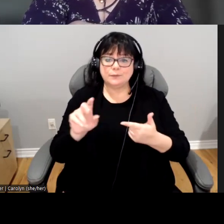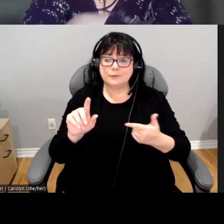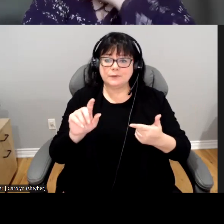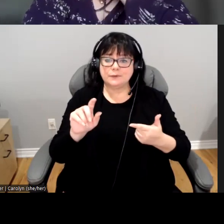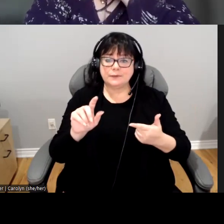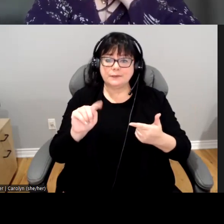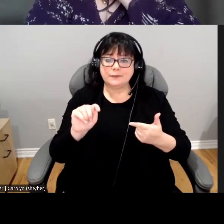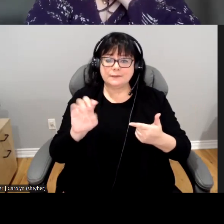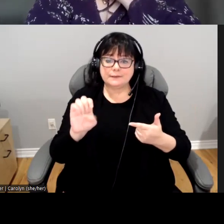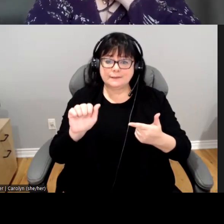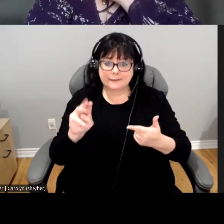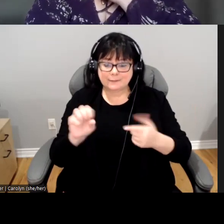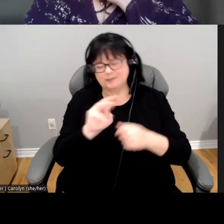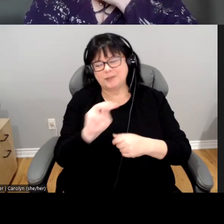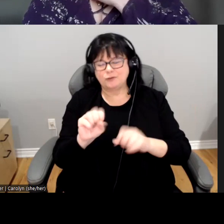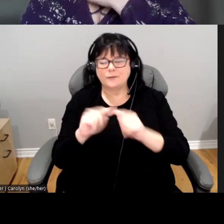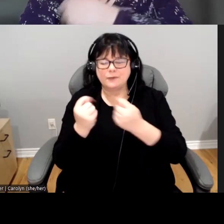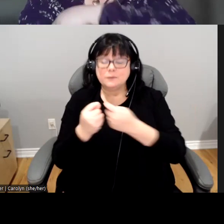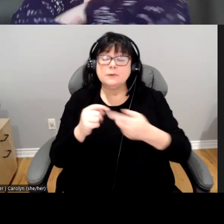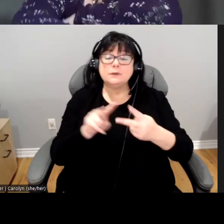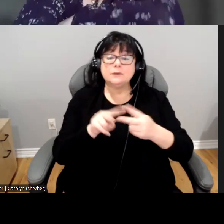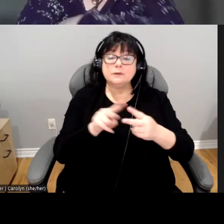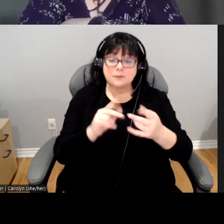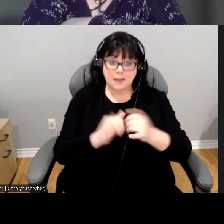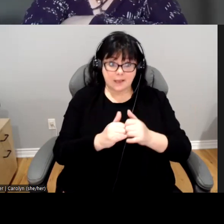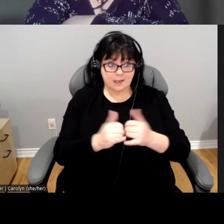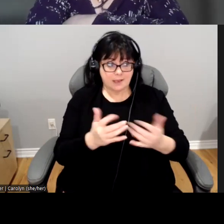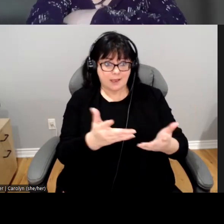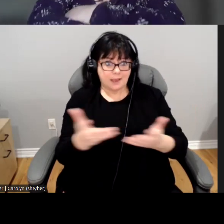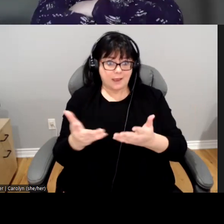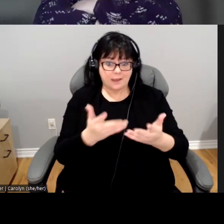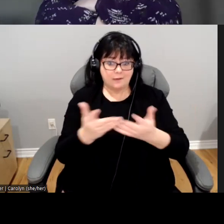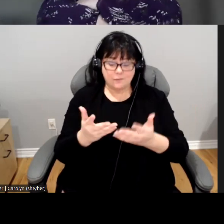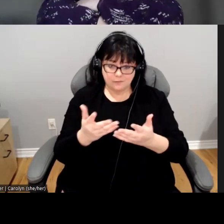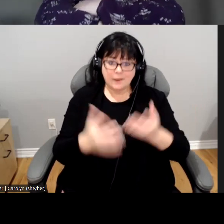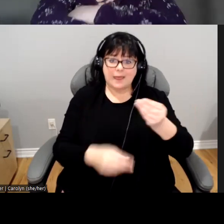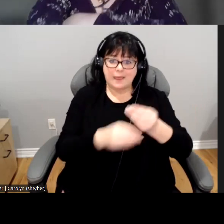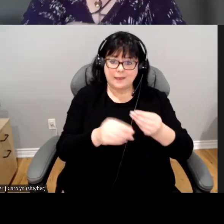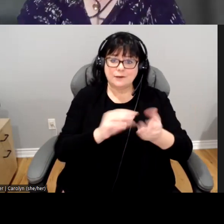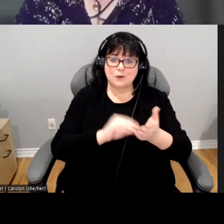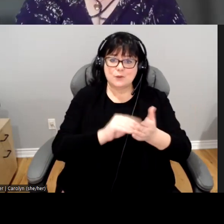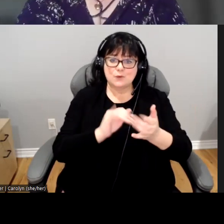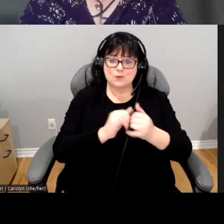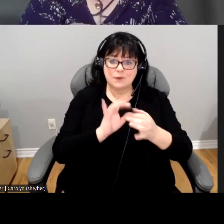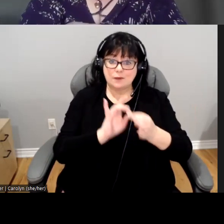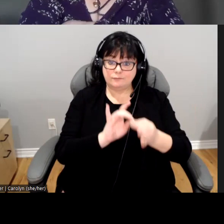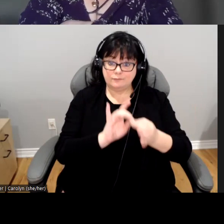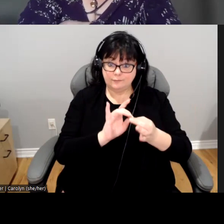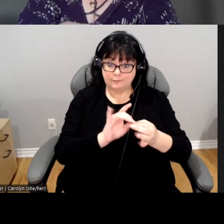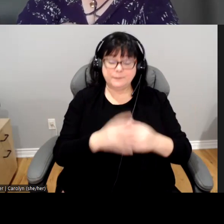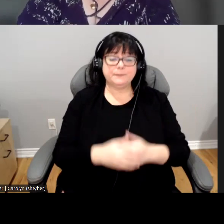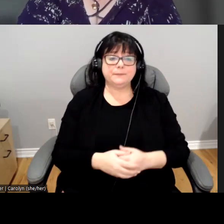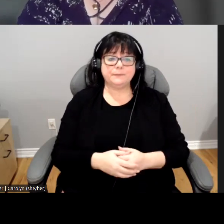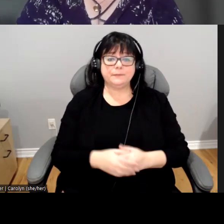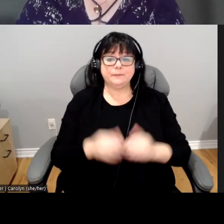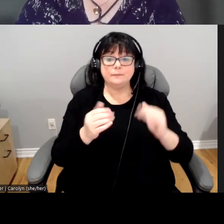connections and tag along with what's already being happening? The other thing we needed to do is offer flexible